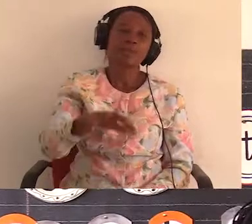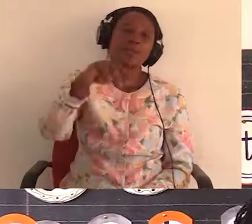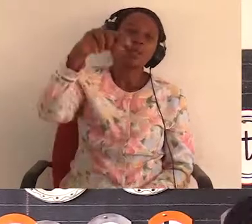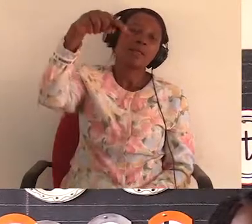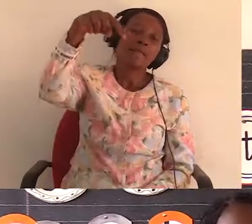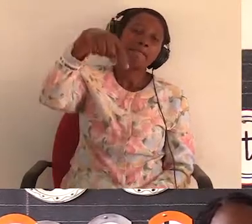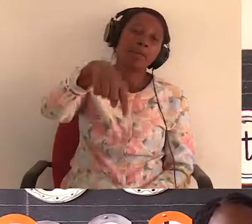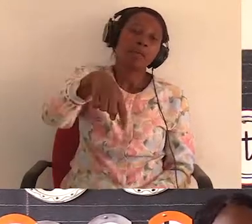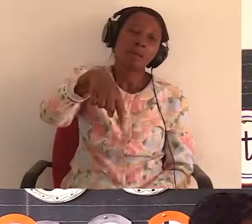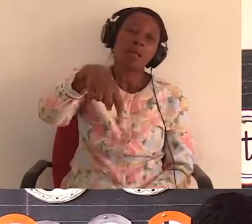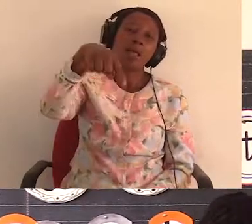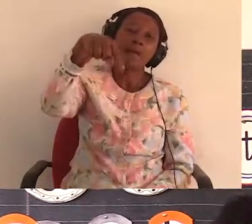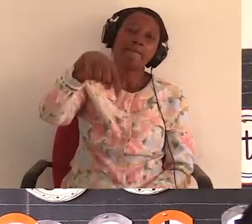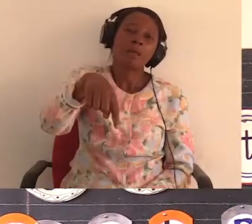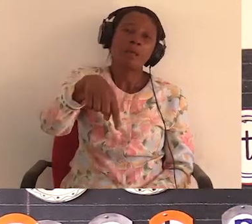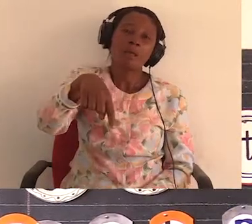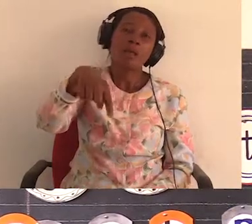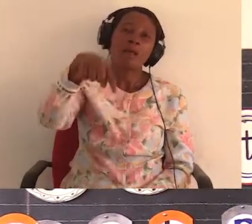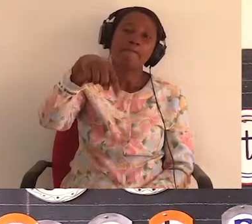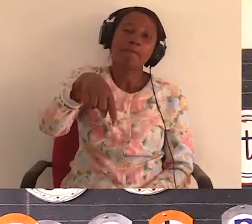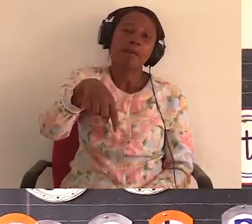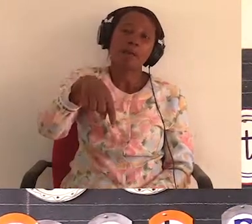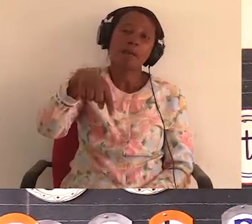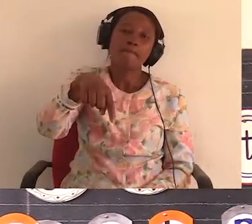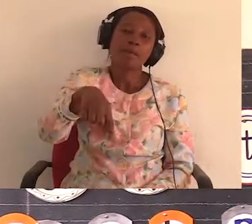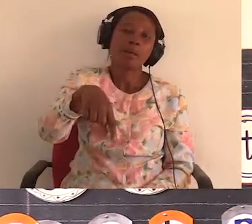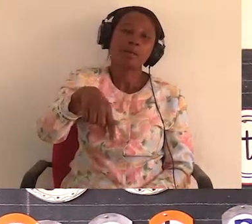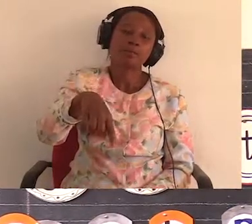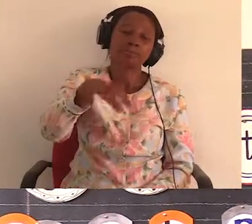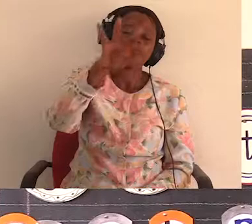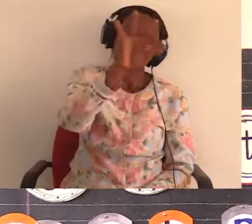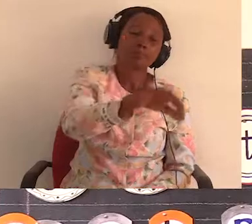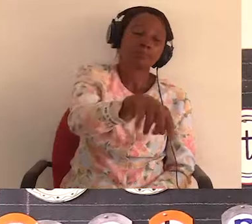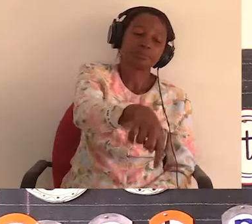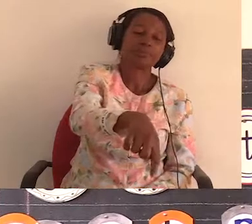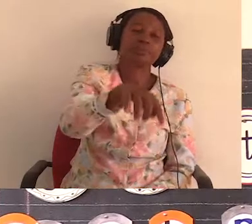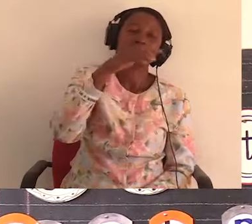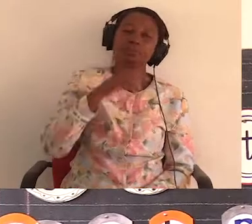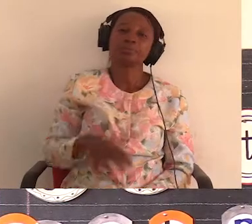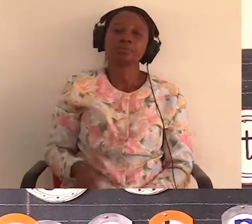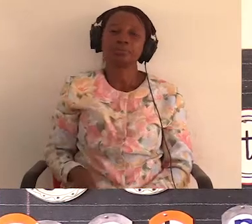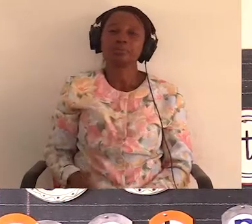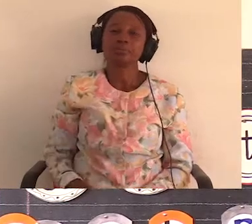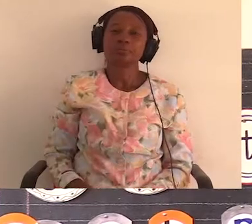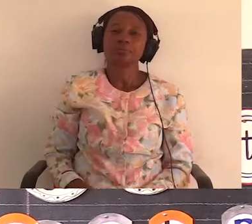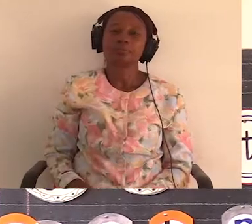P. P. P. We are going to place it here. P.